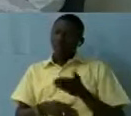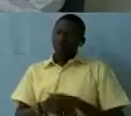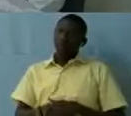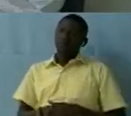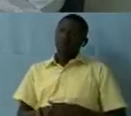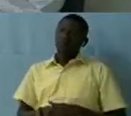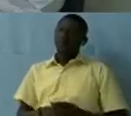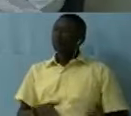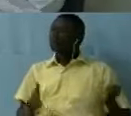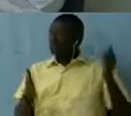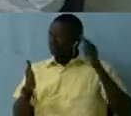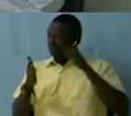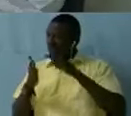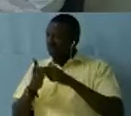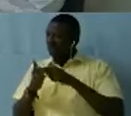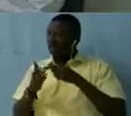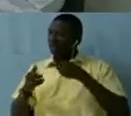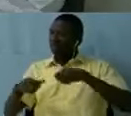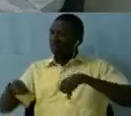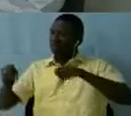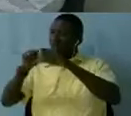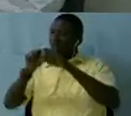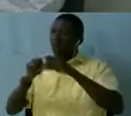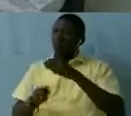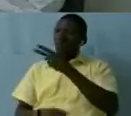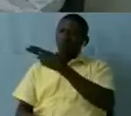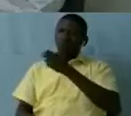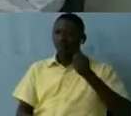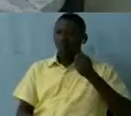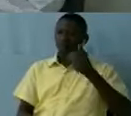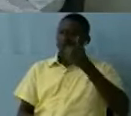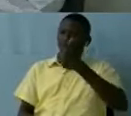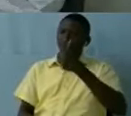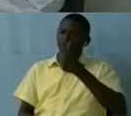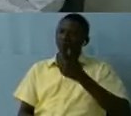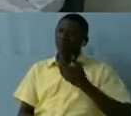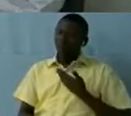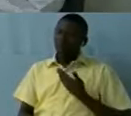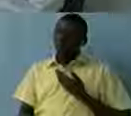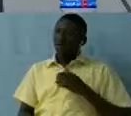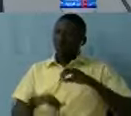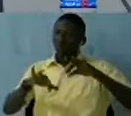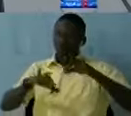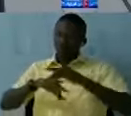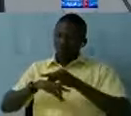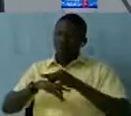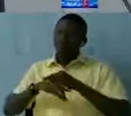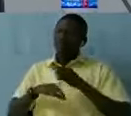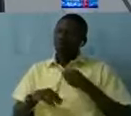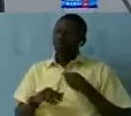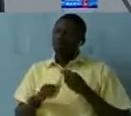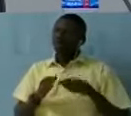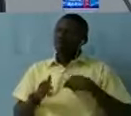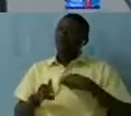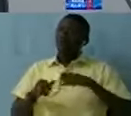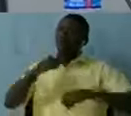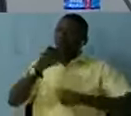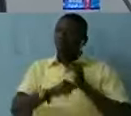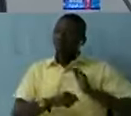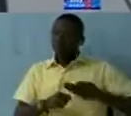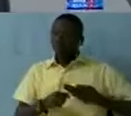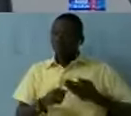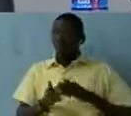sabati charlo le colo ba mabe cabinet to in 2006 I got married but we were sleeping at